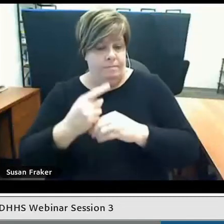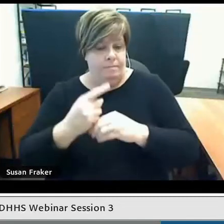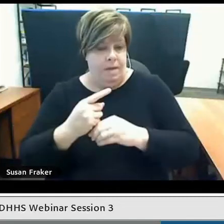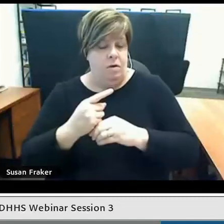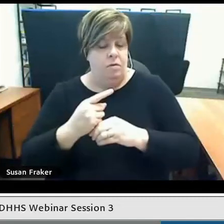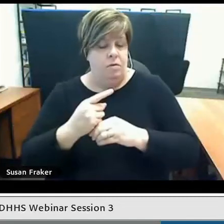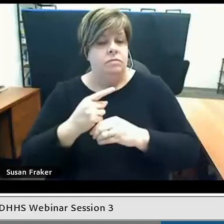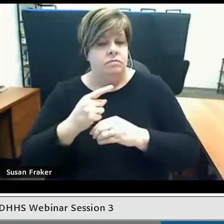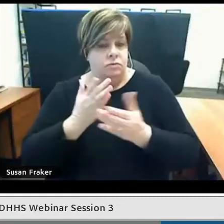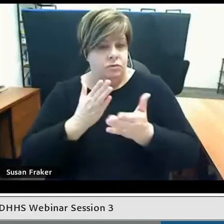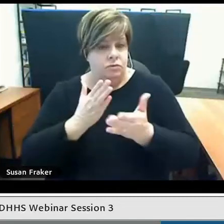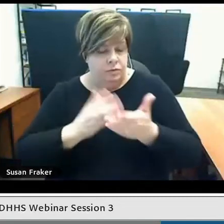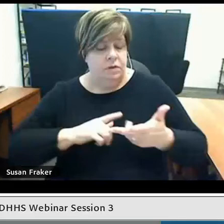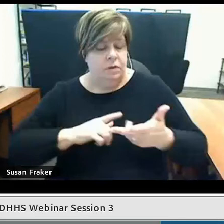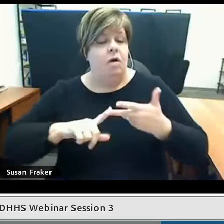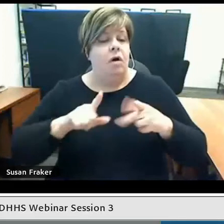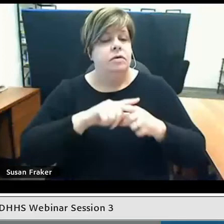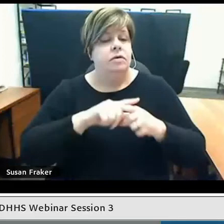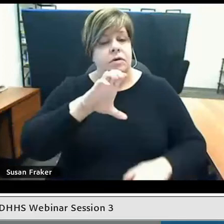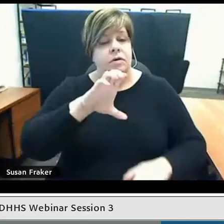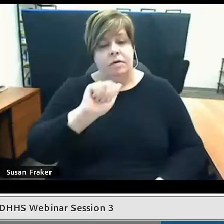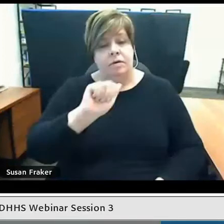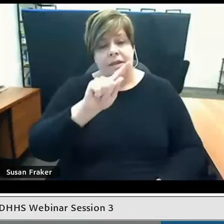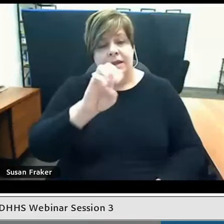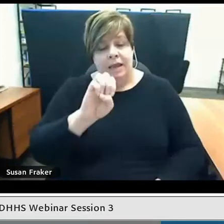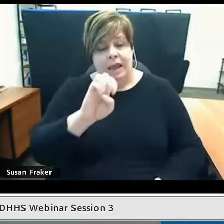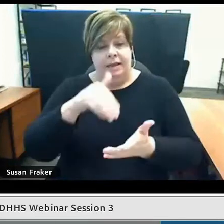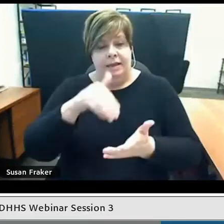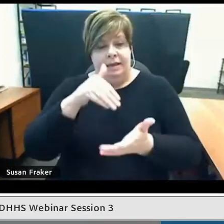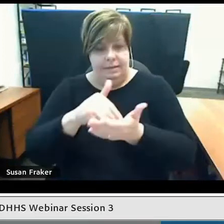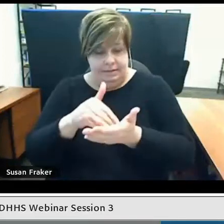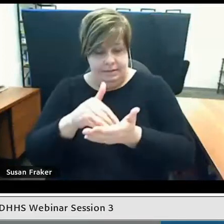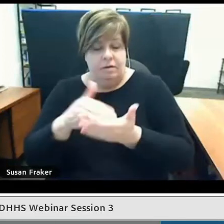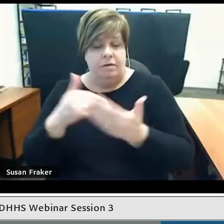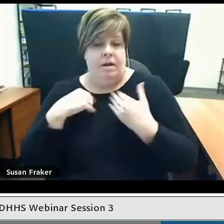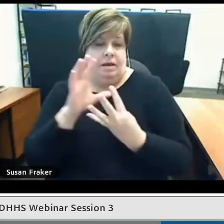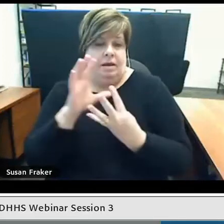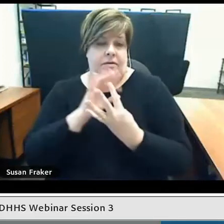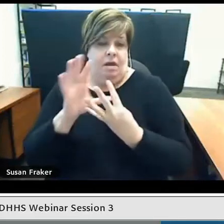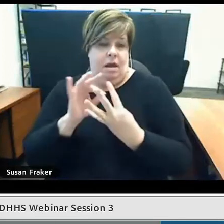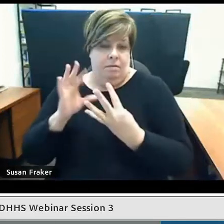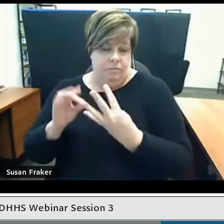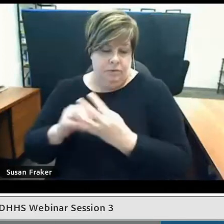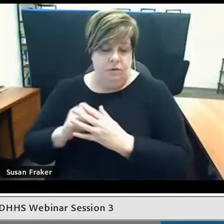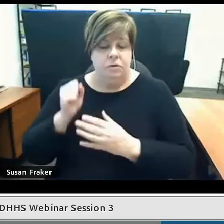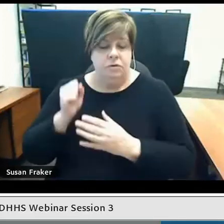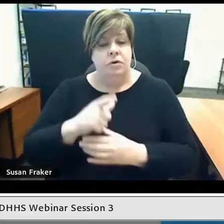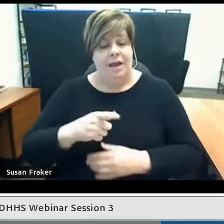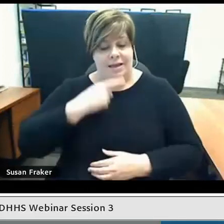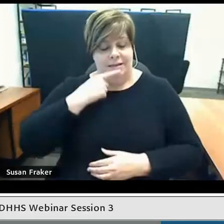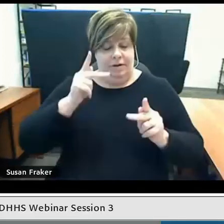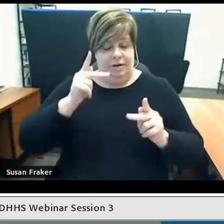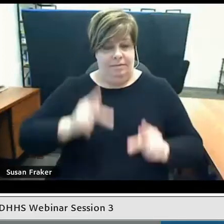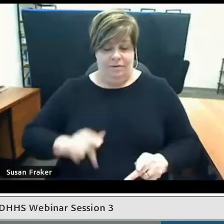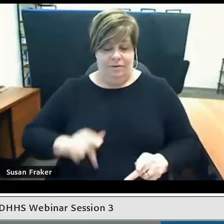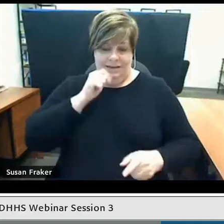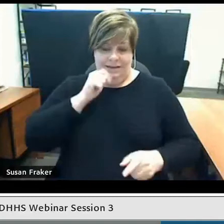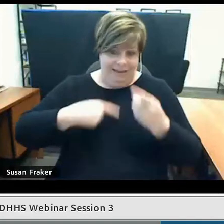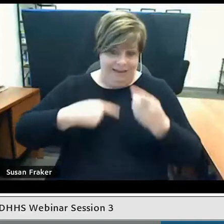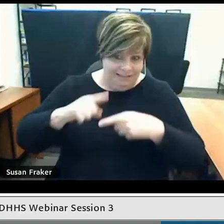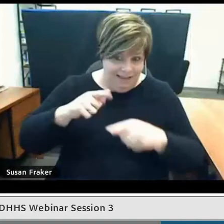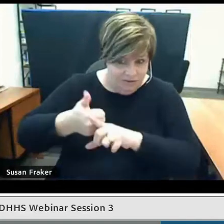Center, through that program, the Cady Center also offers options. So as a hearing person who doesn't sign, it's really